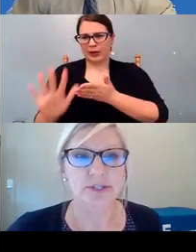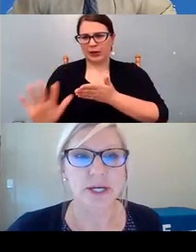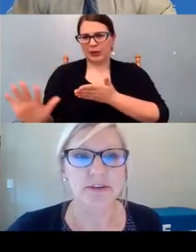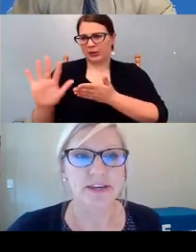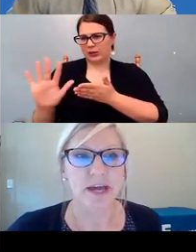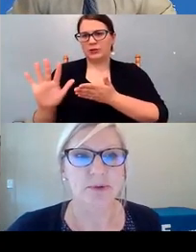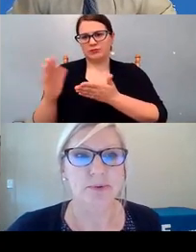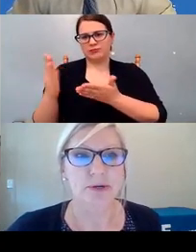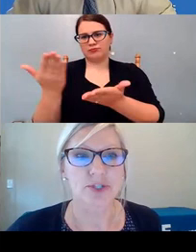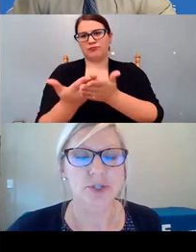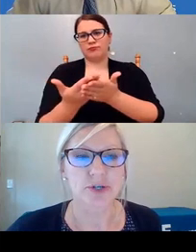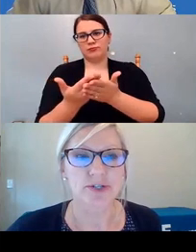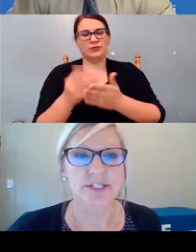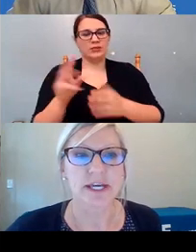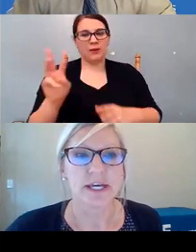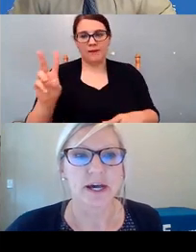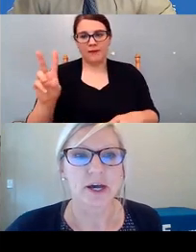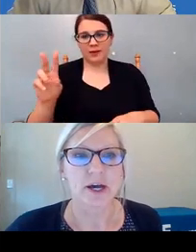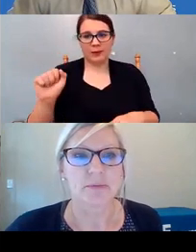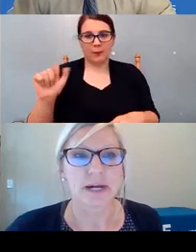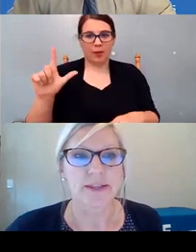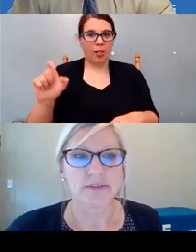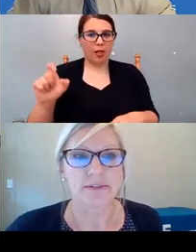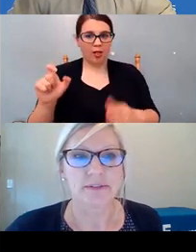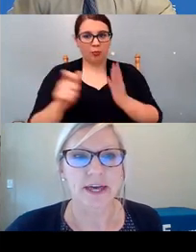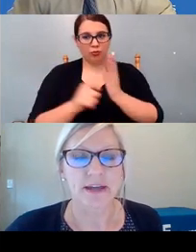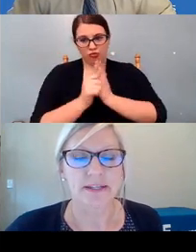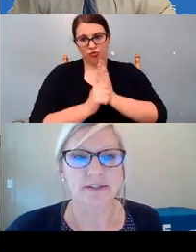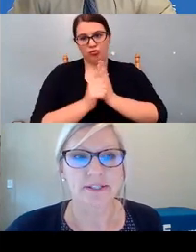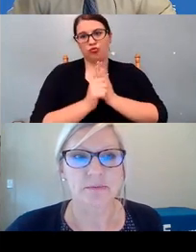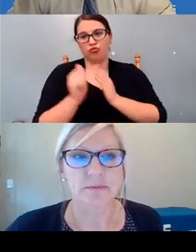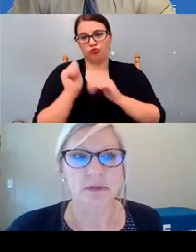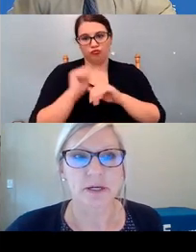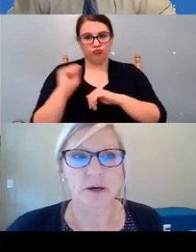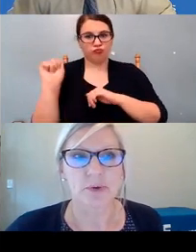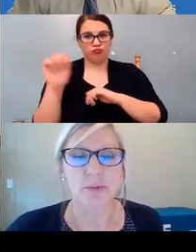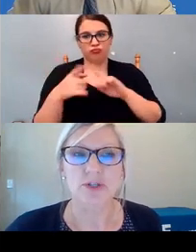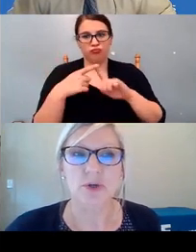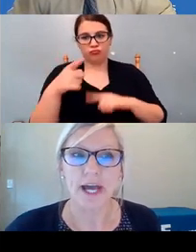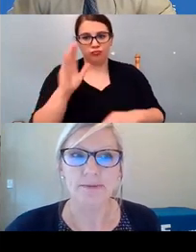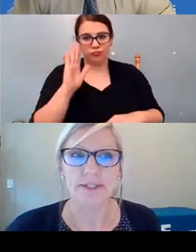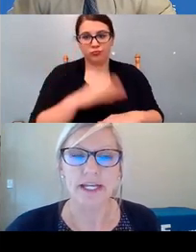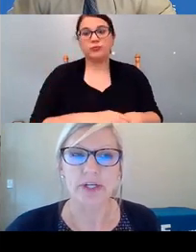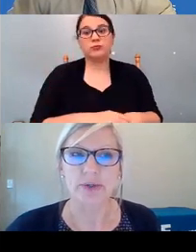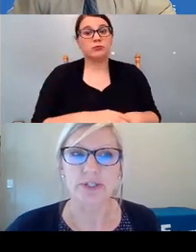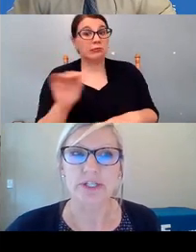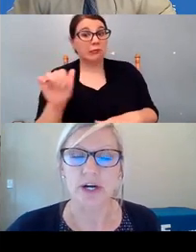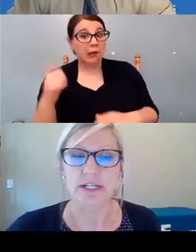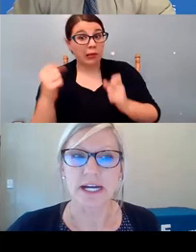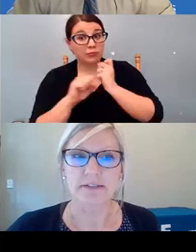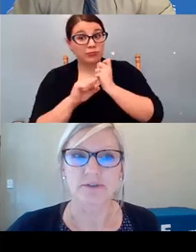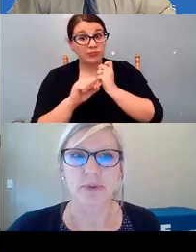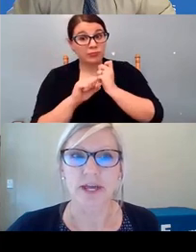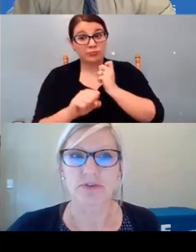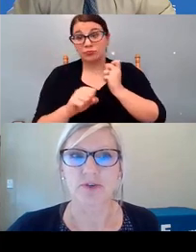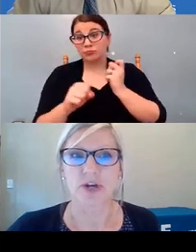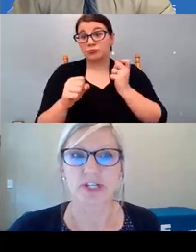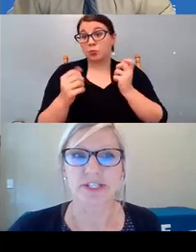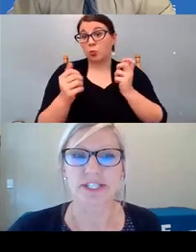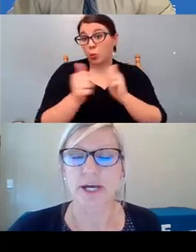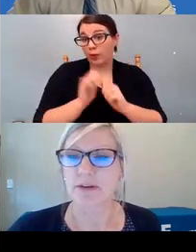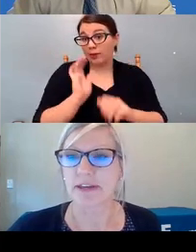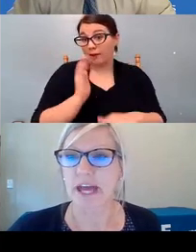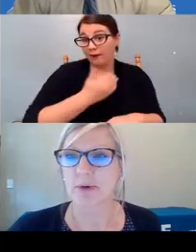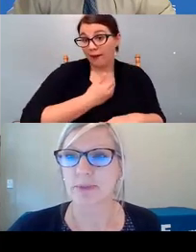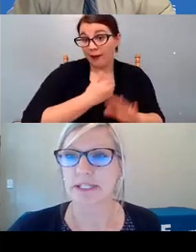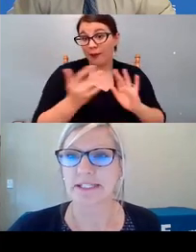include some WVABLE brochures, and then that in some promotional items that includes the contact information for not